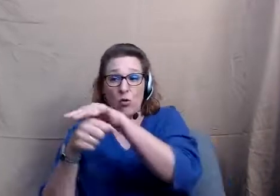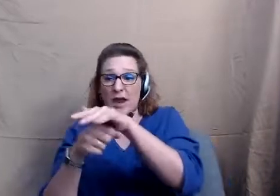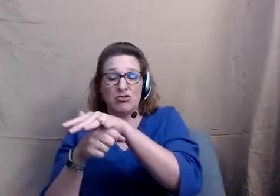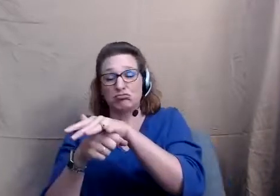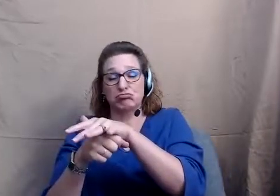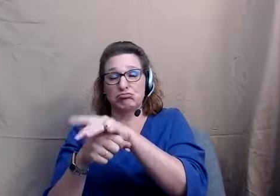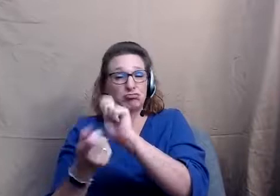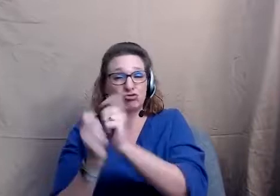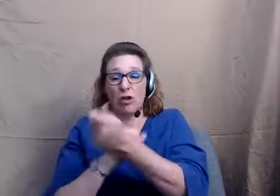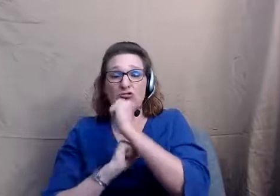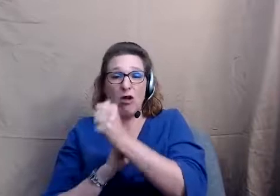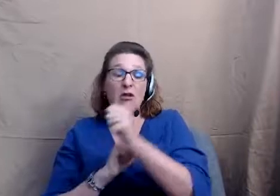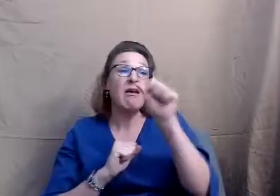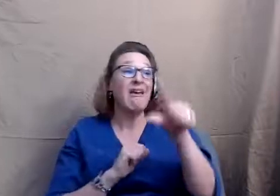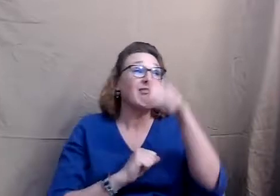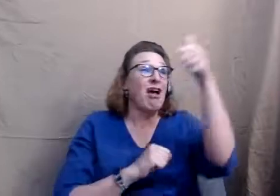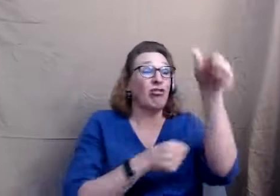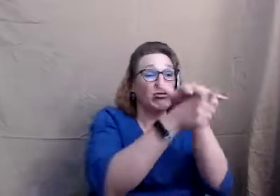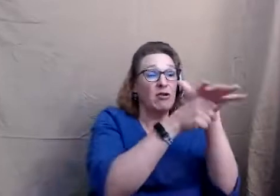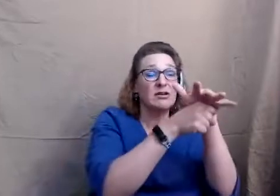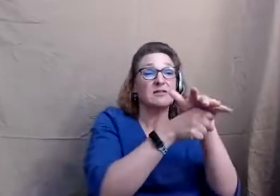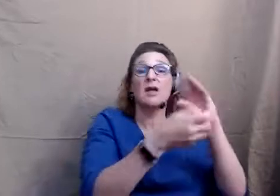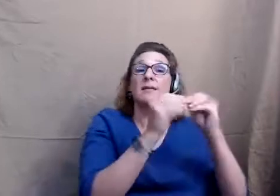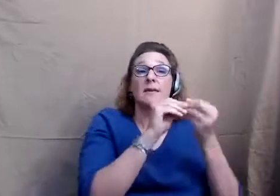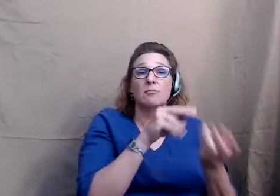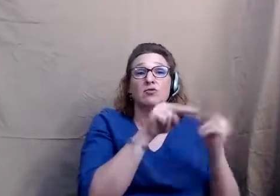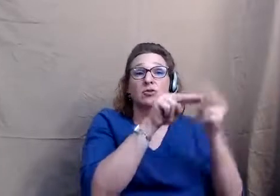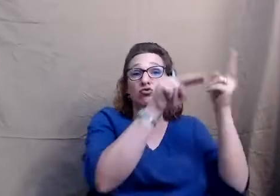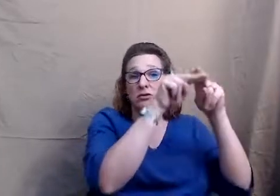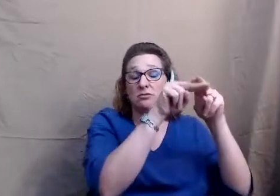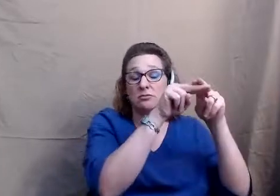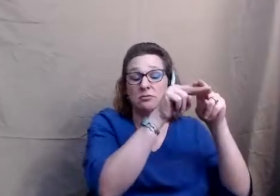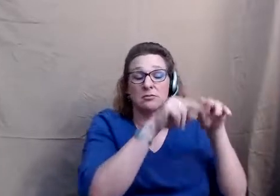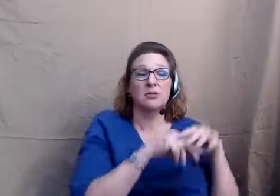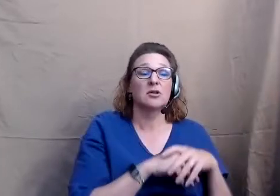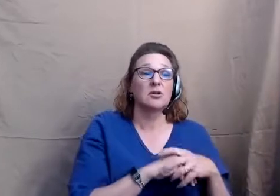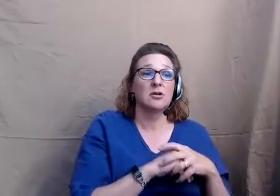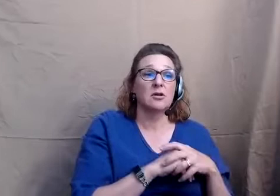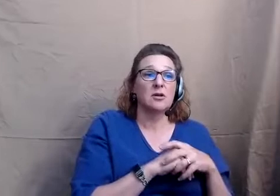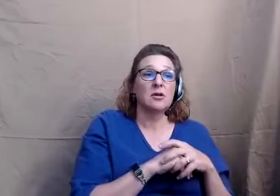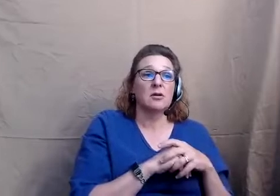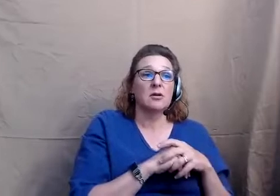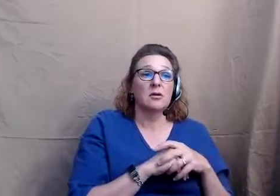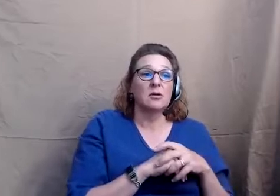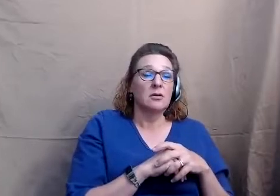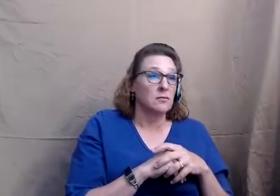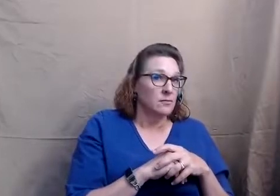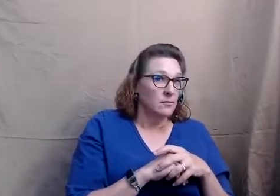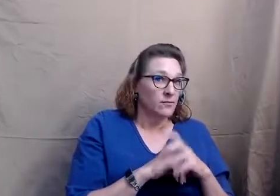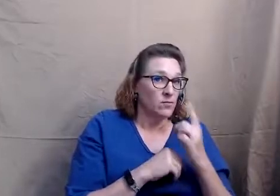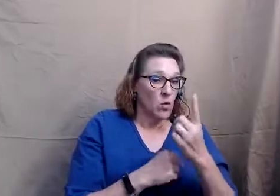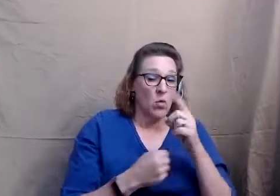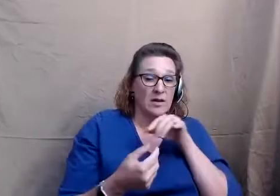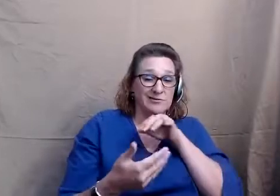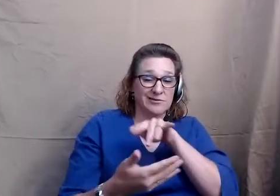some jurisdictions, it actually increased rates of intimate partner violence. One study found that the